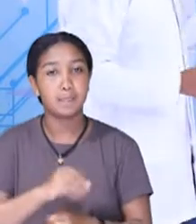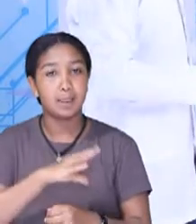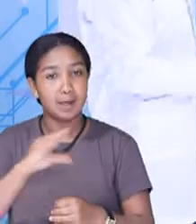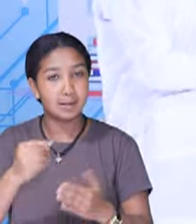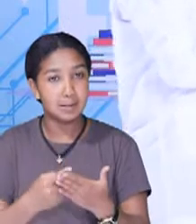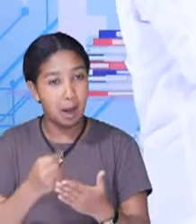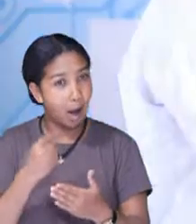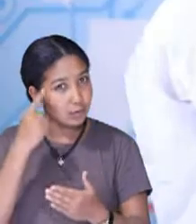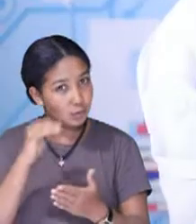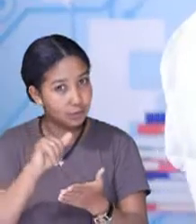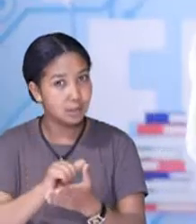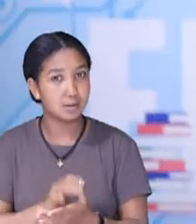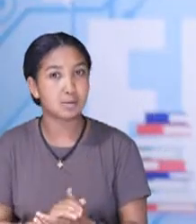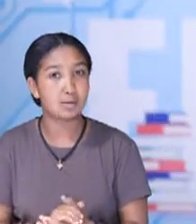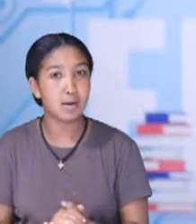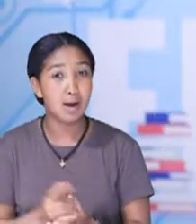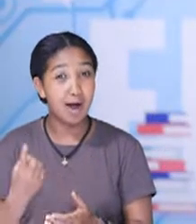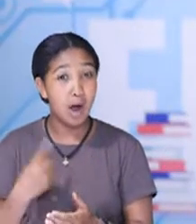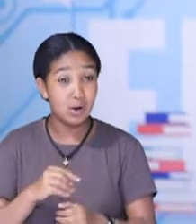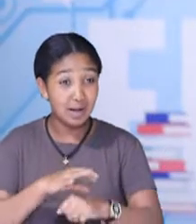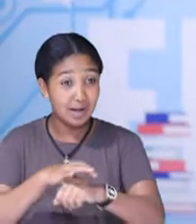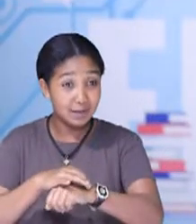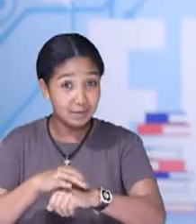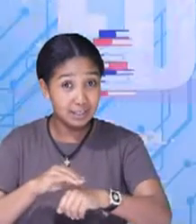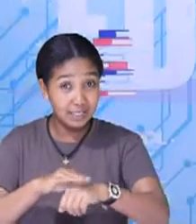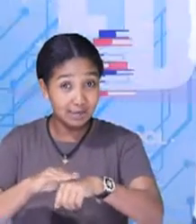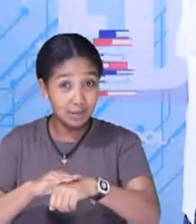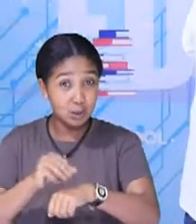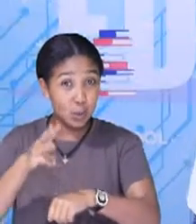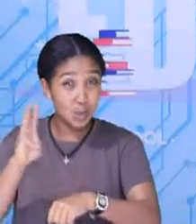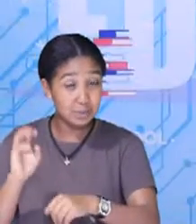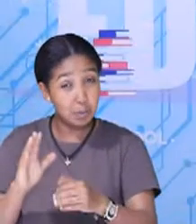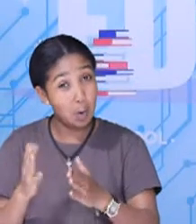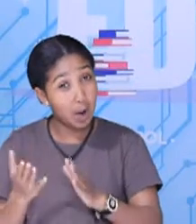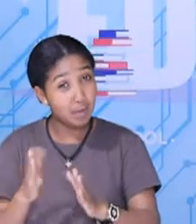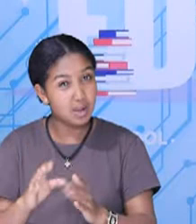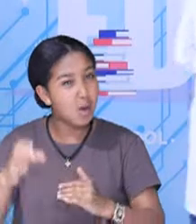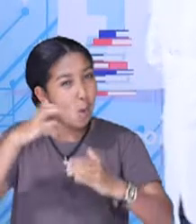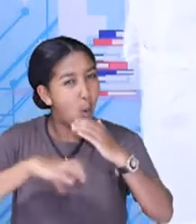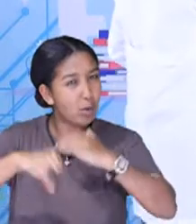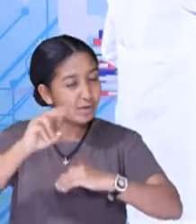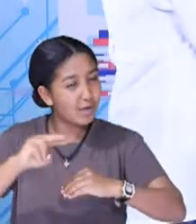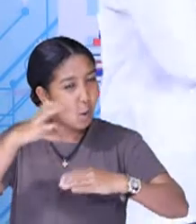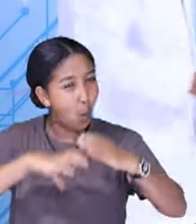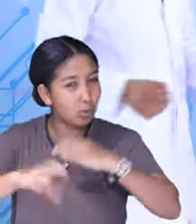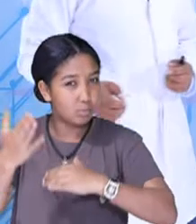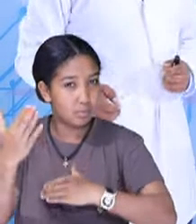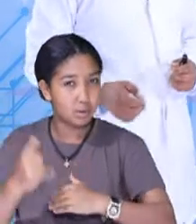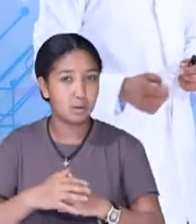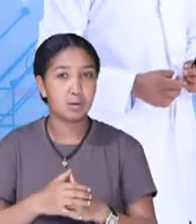And they assume that our Earth's surface was probably hotter, very